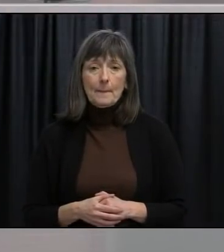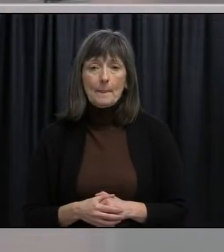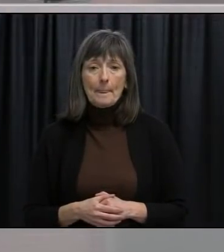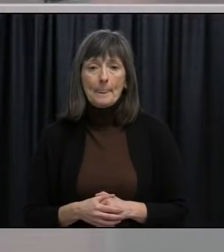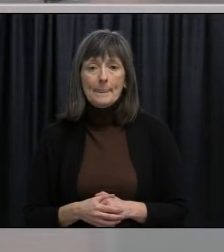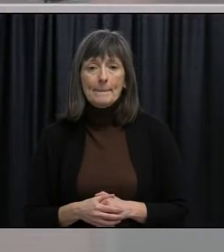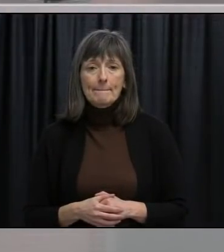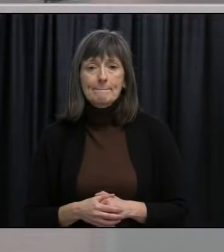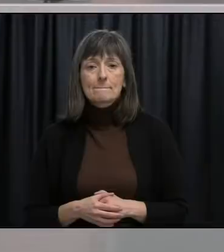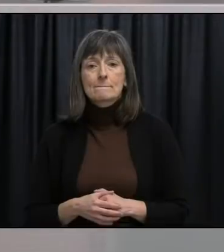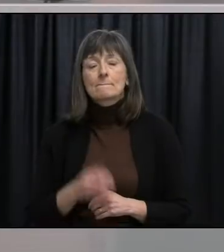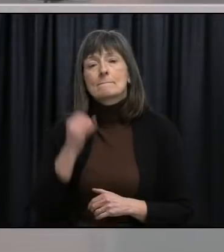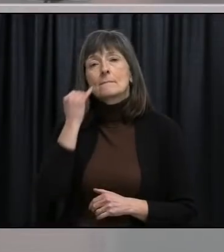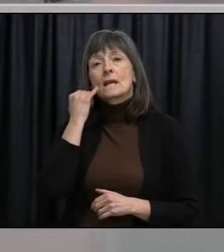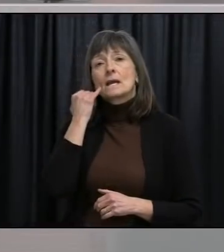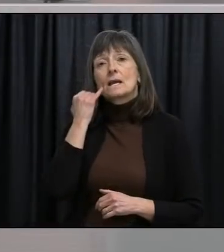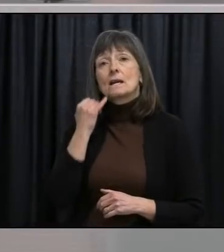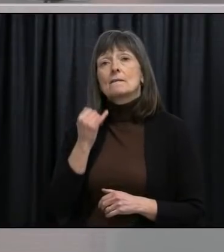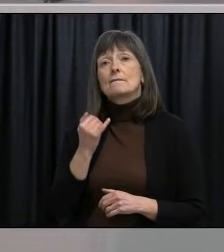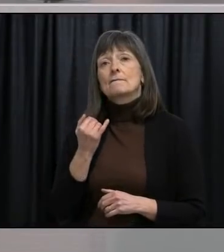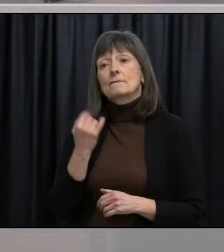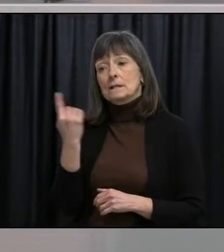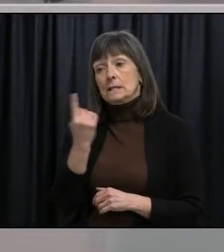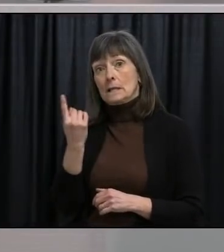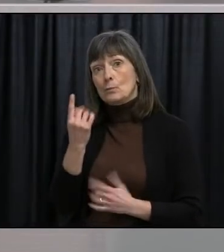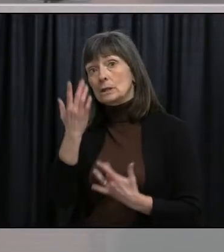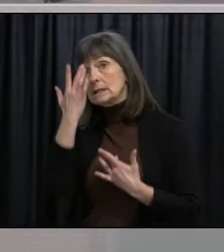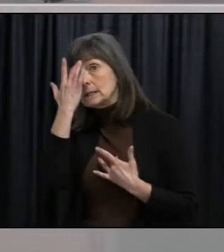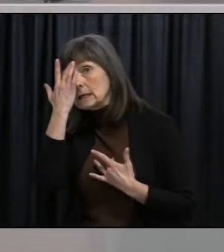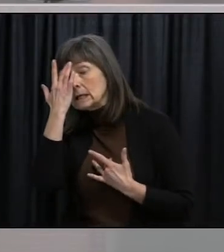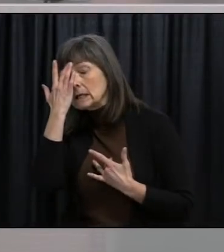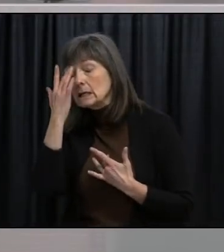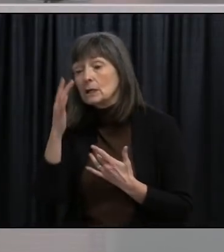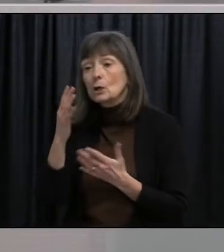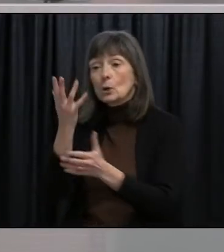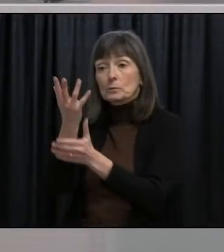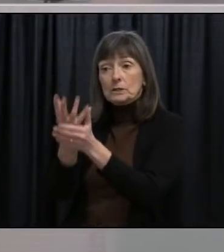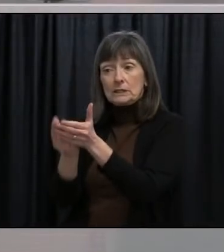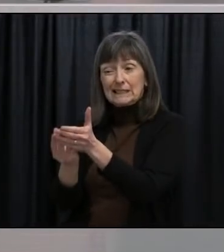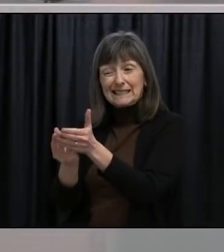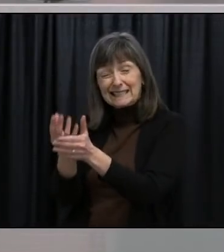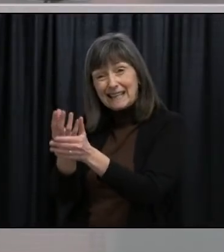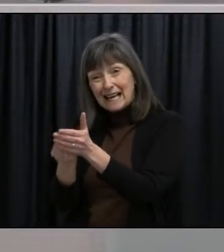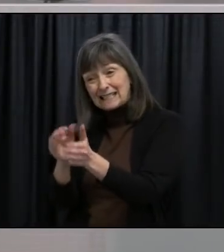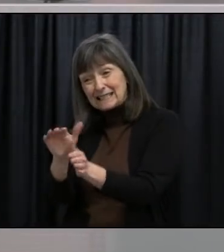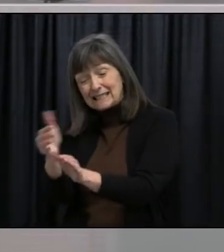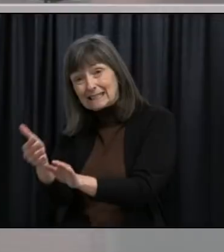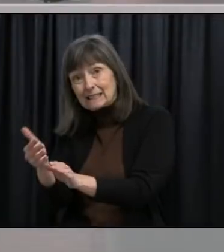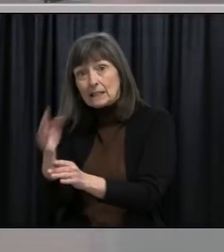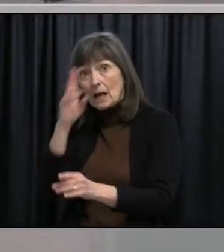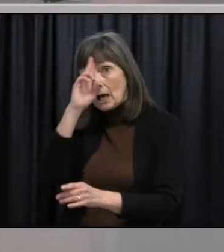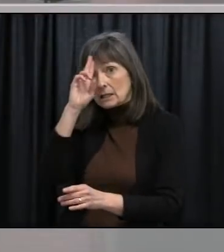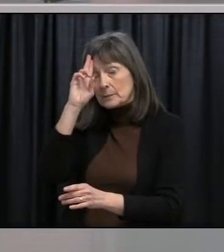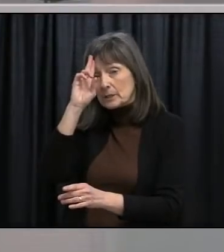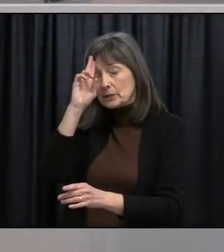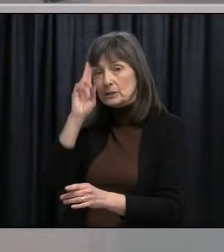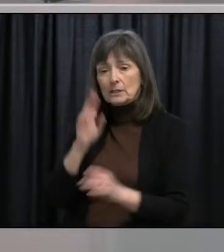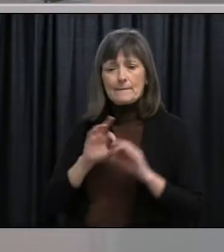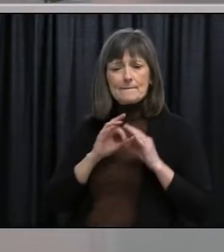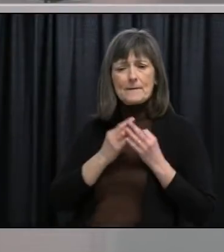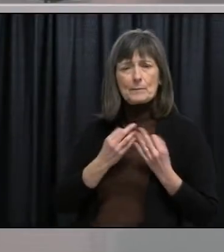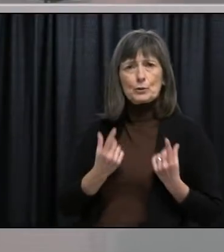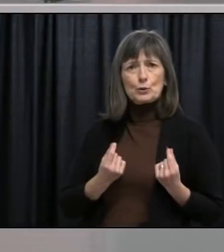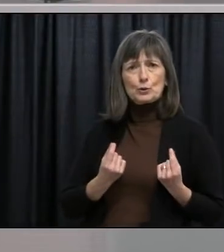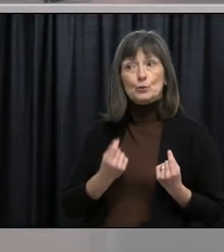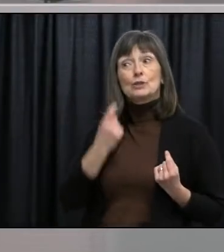ones who are sick or dying in hospital? We heard from a woman on Open Line this morning who was distraught that her family had to fight